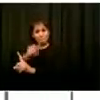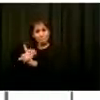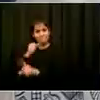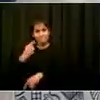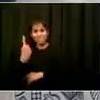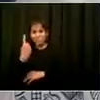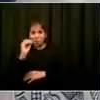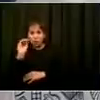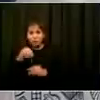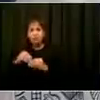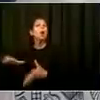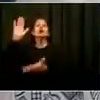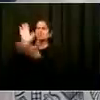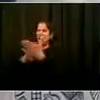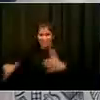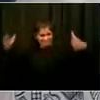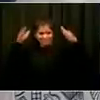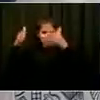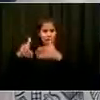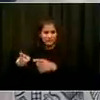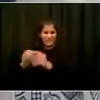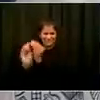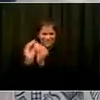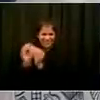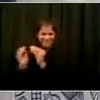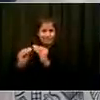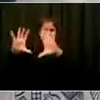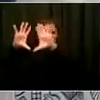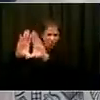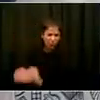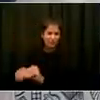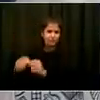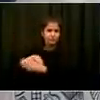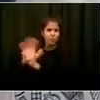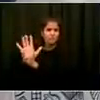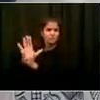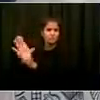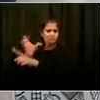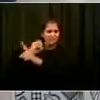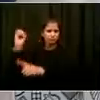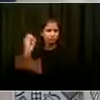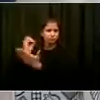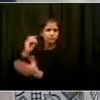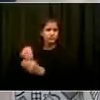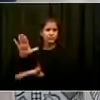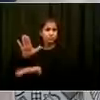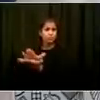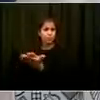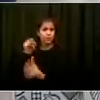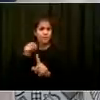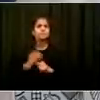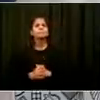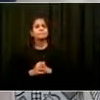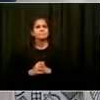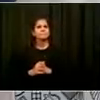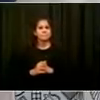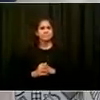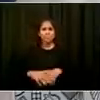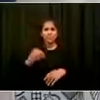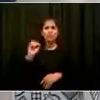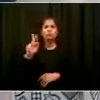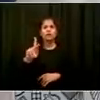Go ahead, Matt. Okay, so going forward, do you, meaning Dr. Chokshi and Dr. Varma, think the standard should be